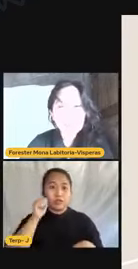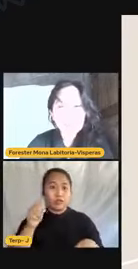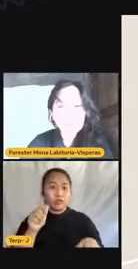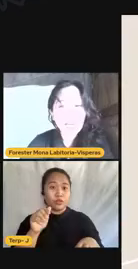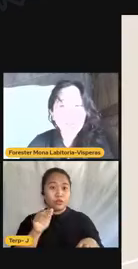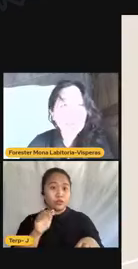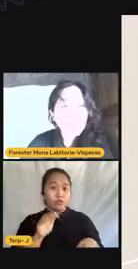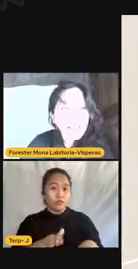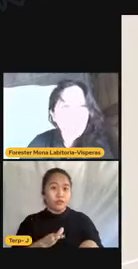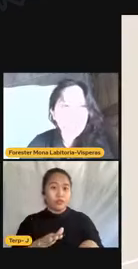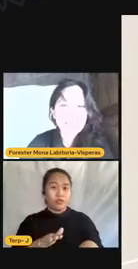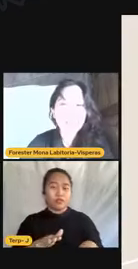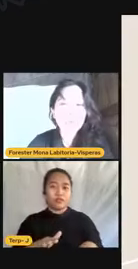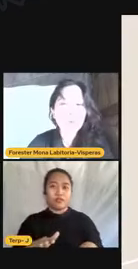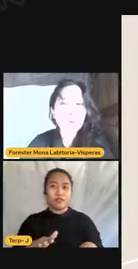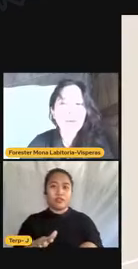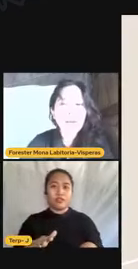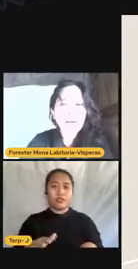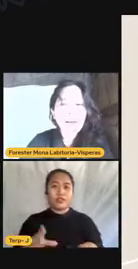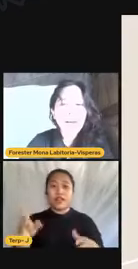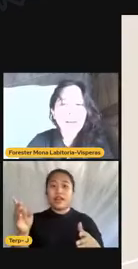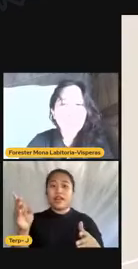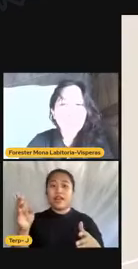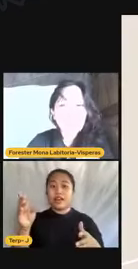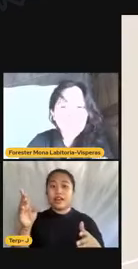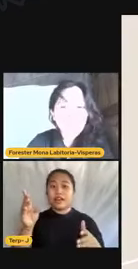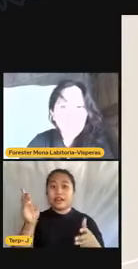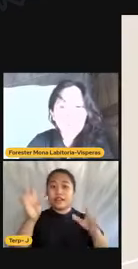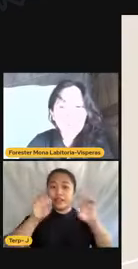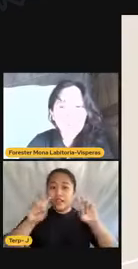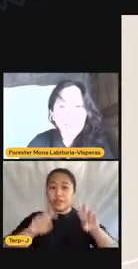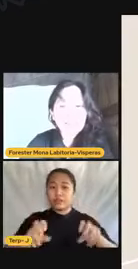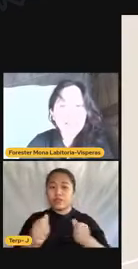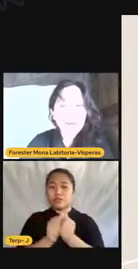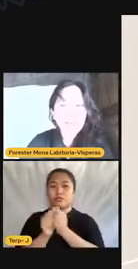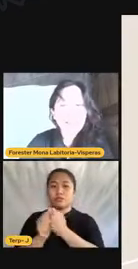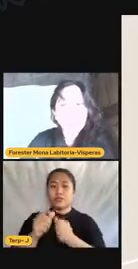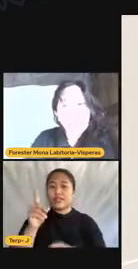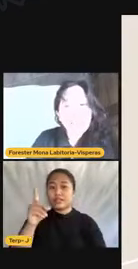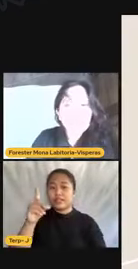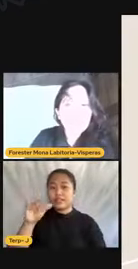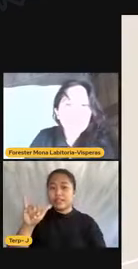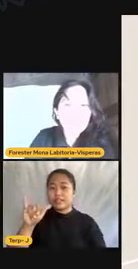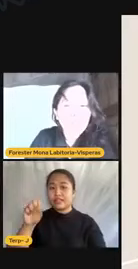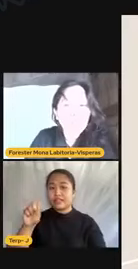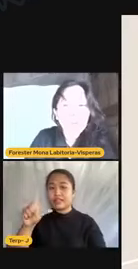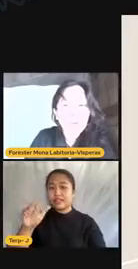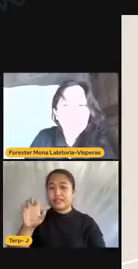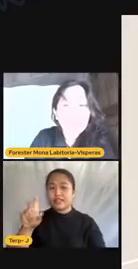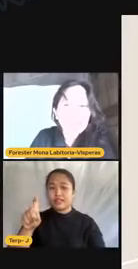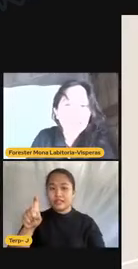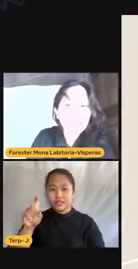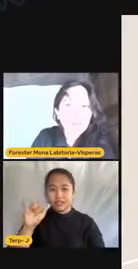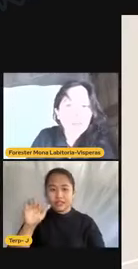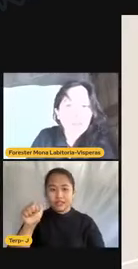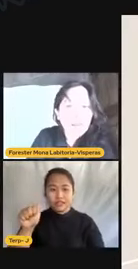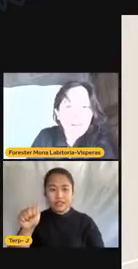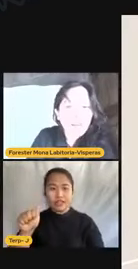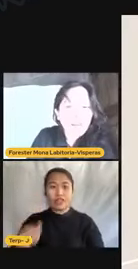possibly dyslexia. Nakakabasa na po. She was in the top of her class now and is being trained to be